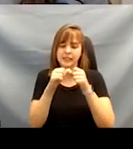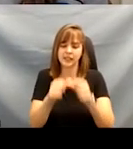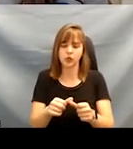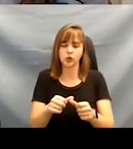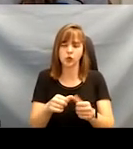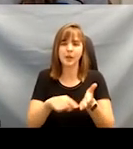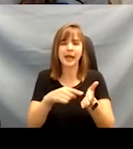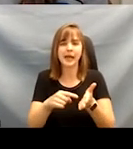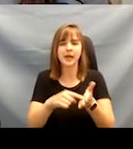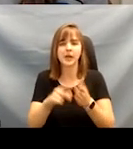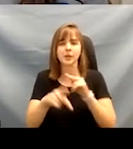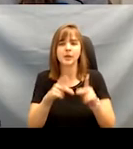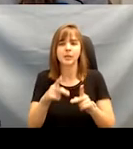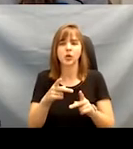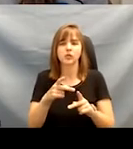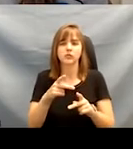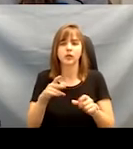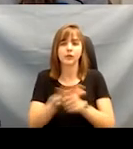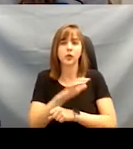because a lot of us work alone.